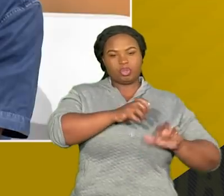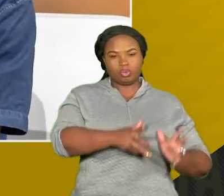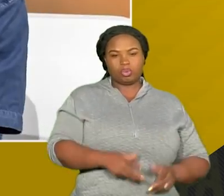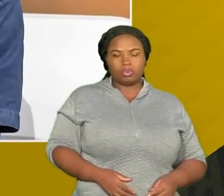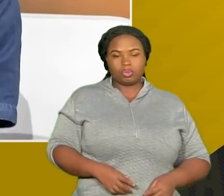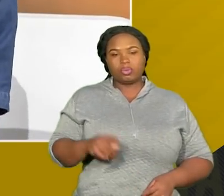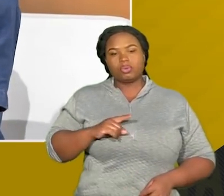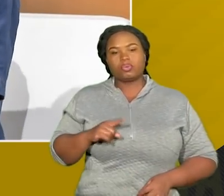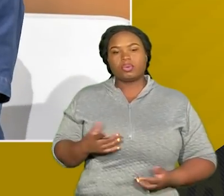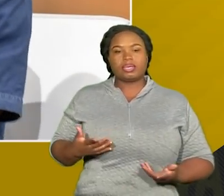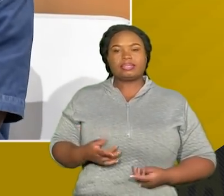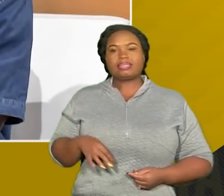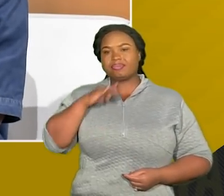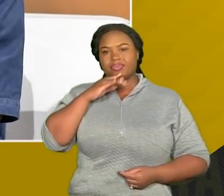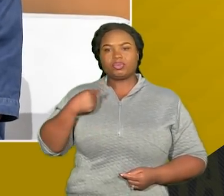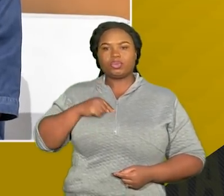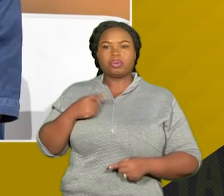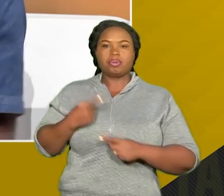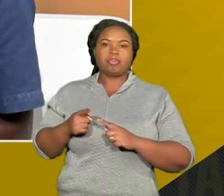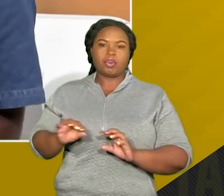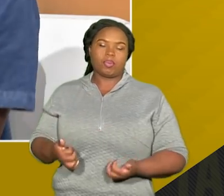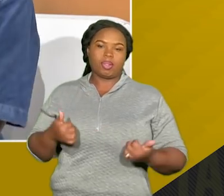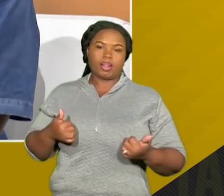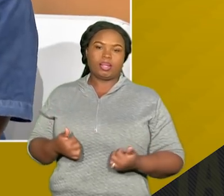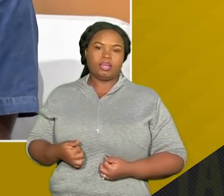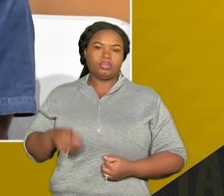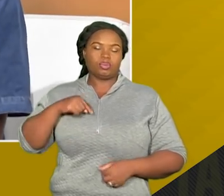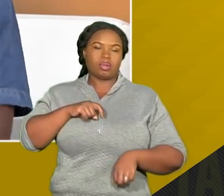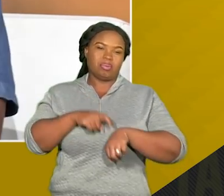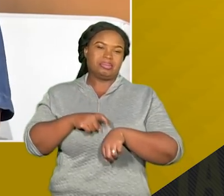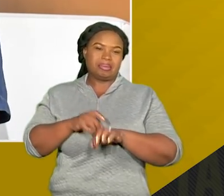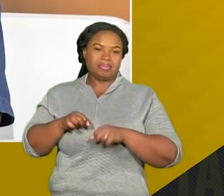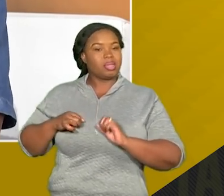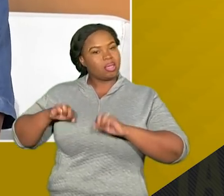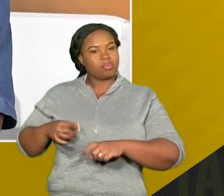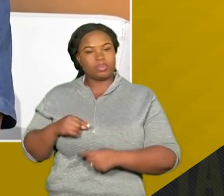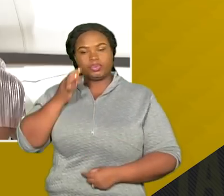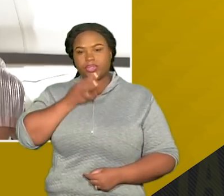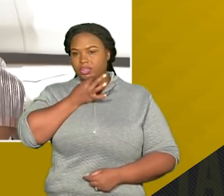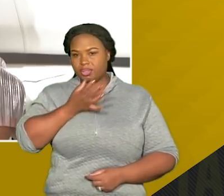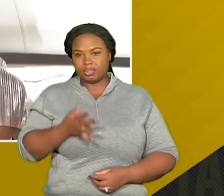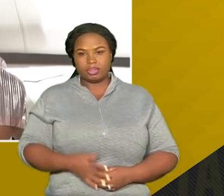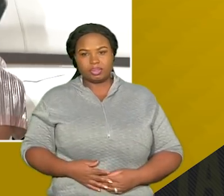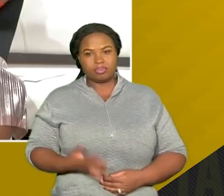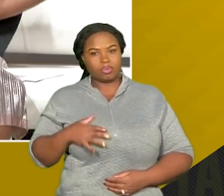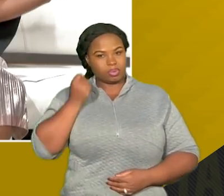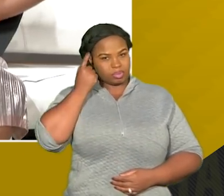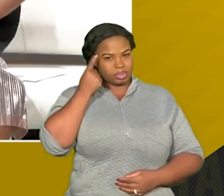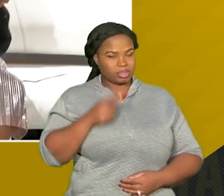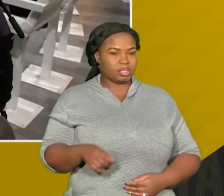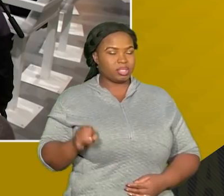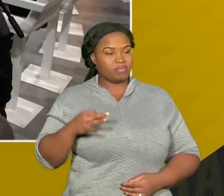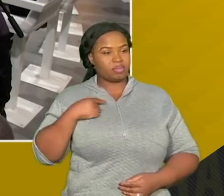winning anything, you know what I mean? It's just that we're not playing well. You know what I mean? It's not our season. I agree with what you're saying. But help me understand. So if I come to